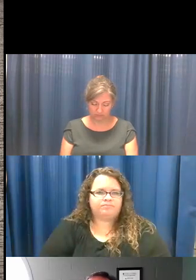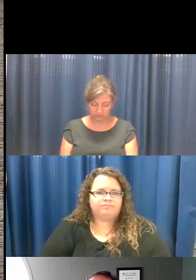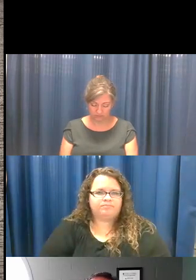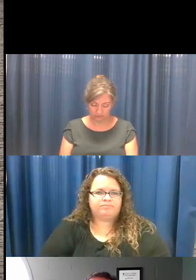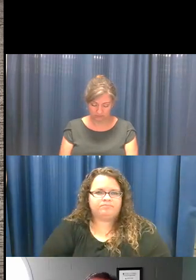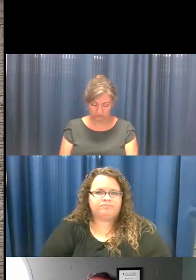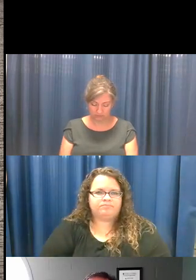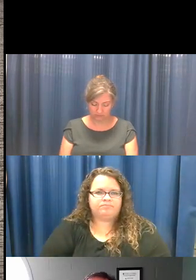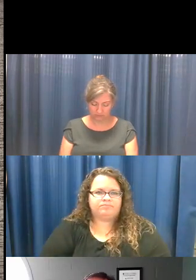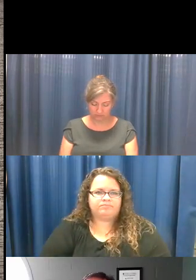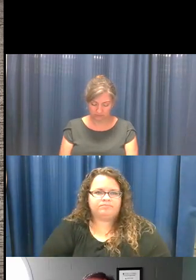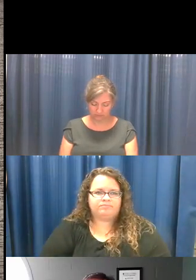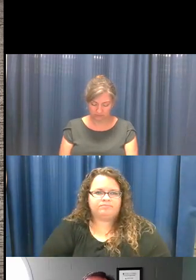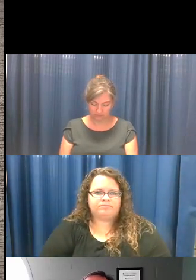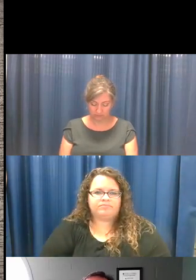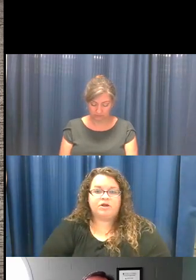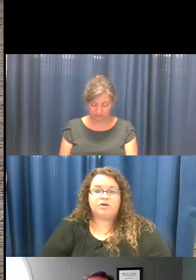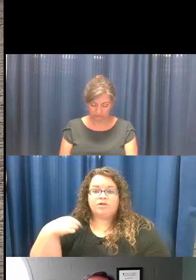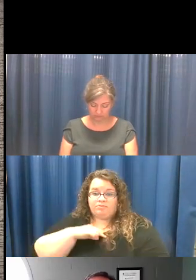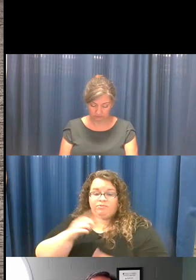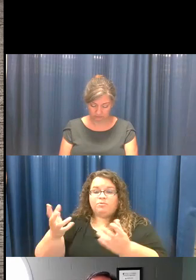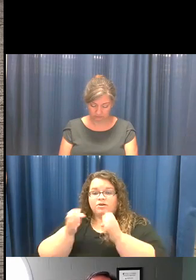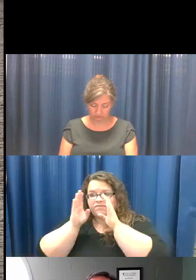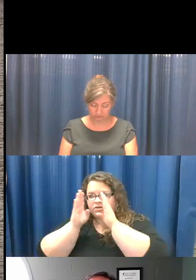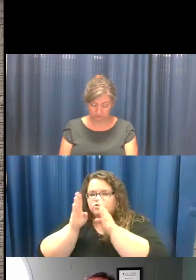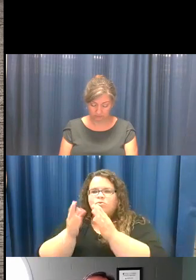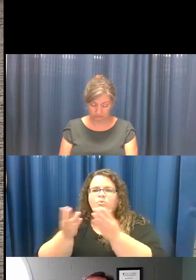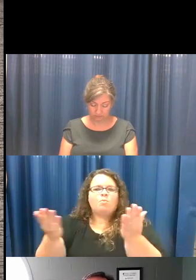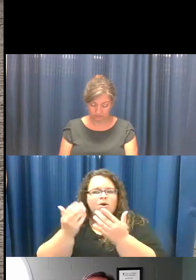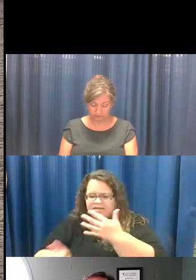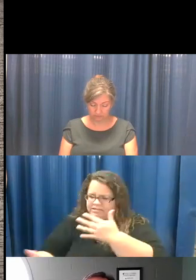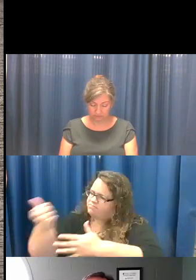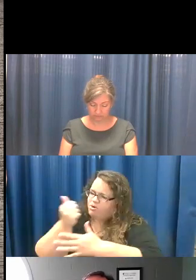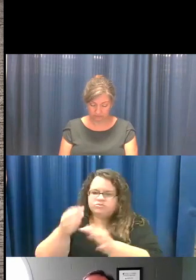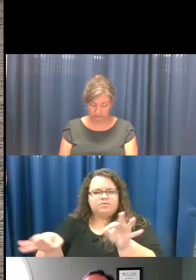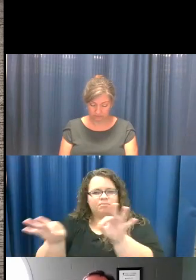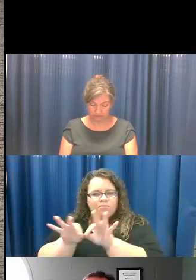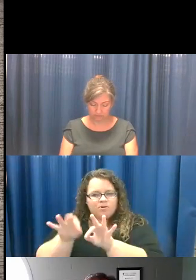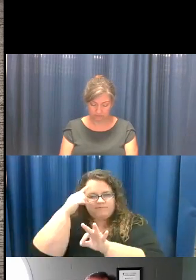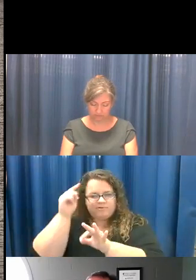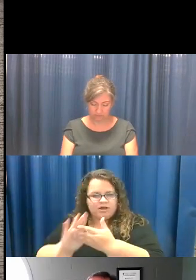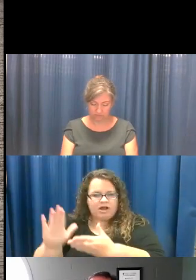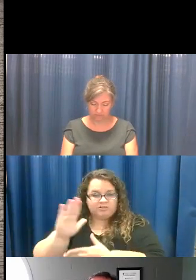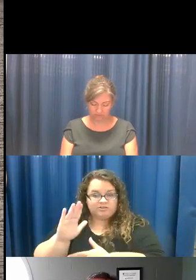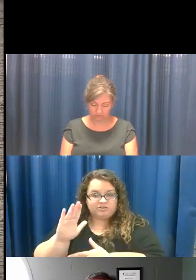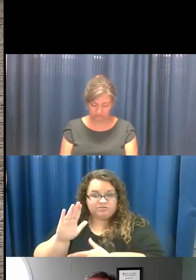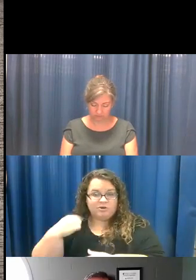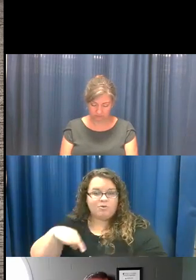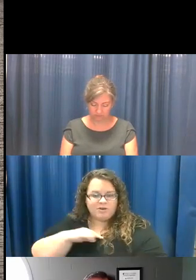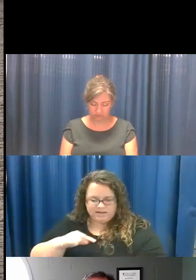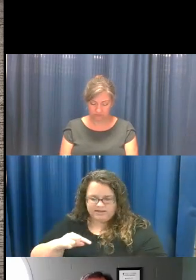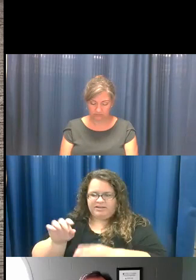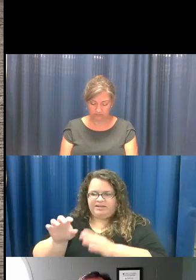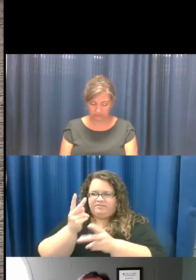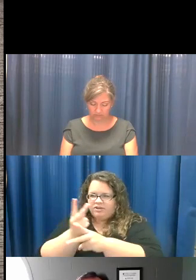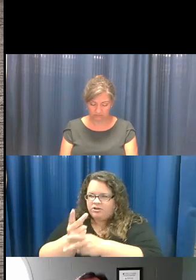really focus in on what is most important to the college, that we can identify a few big things that we're going to